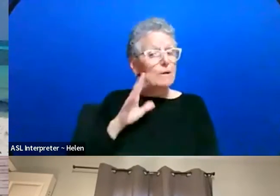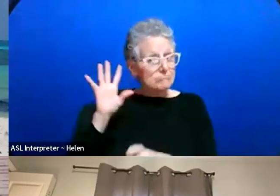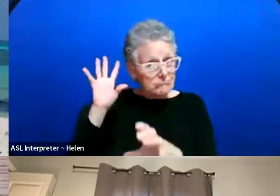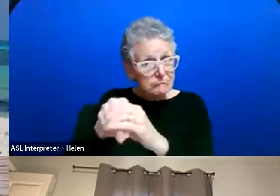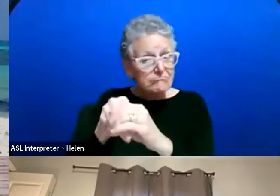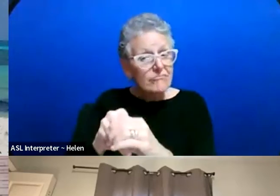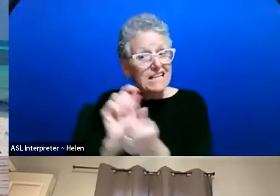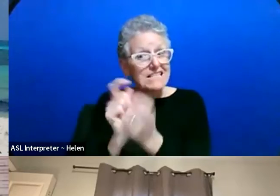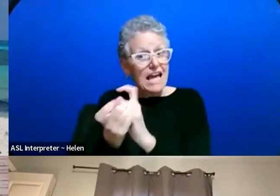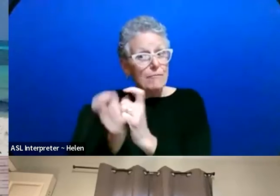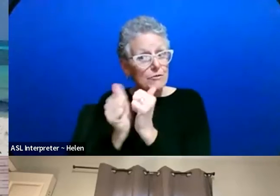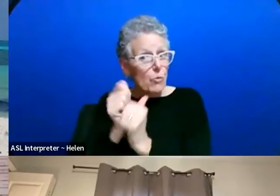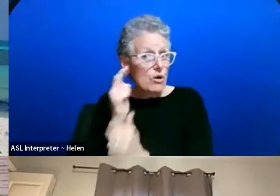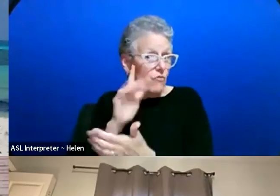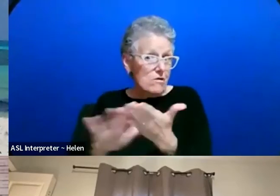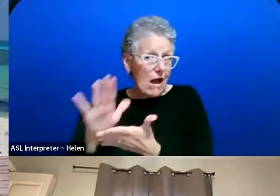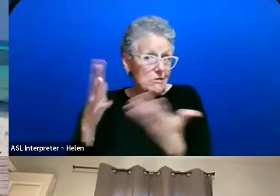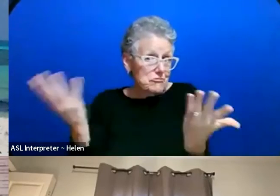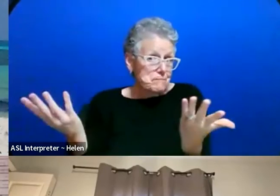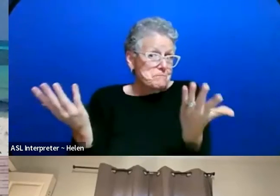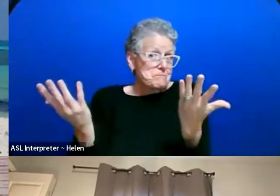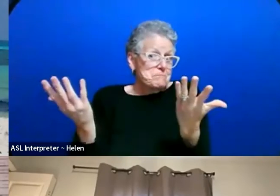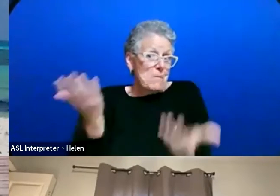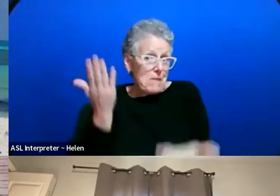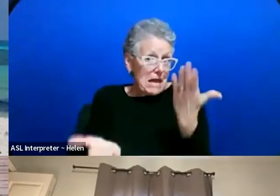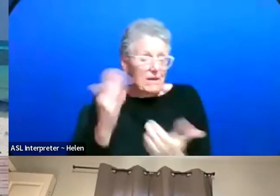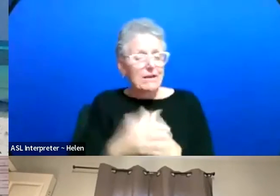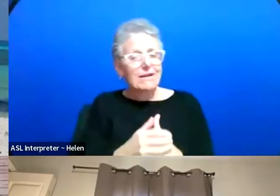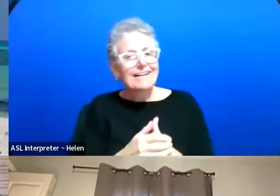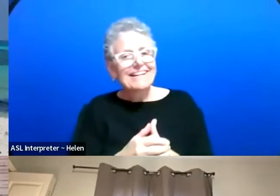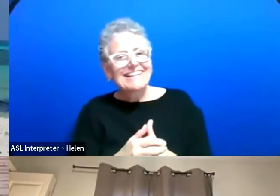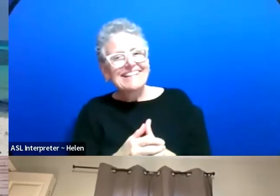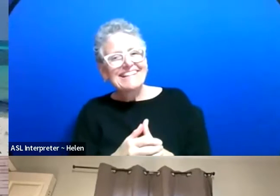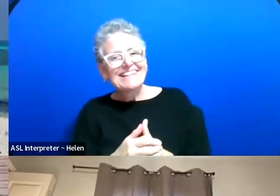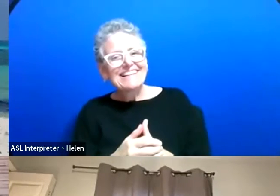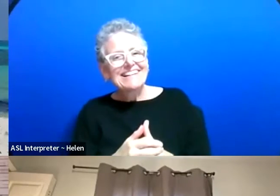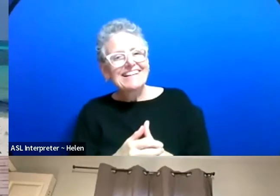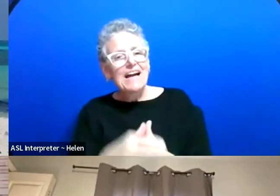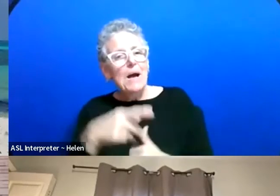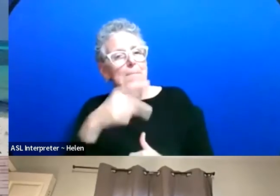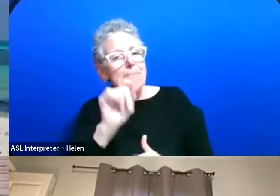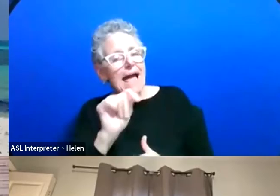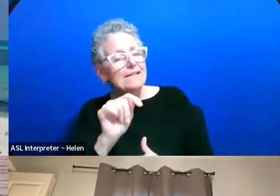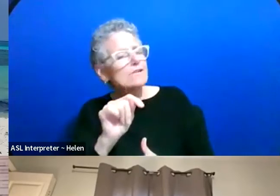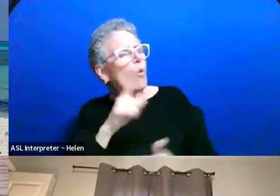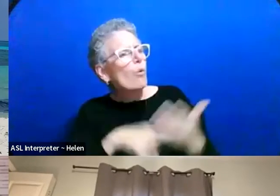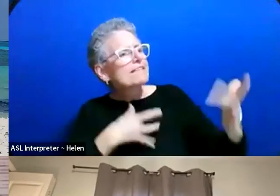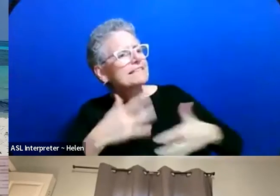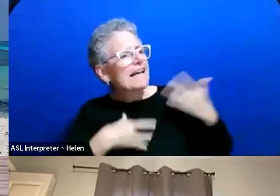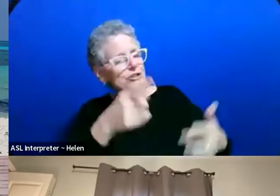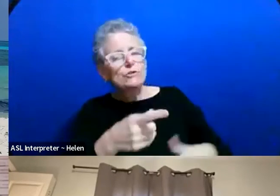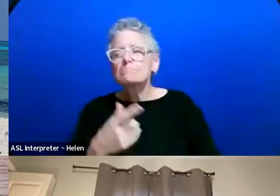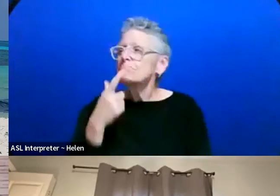college. So there's that. Wonderful. Pat, excited you. So, excites me. I